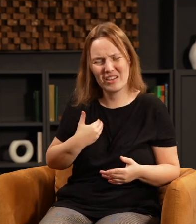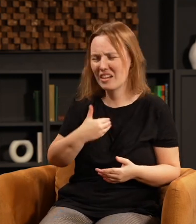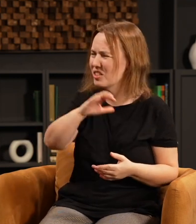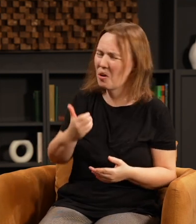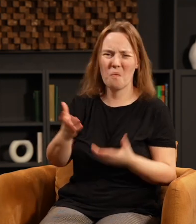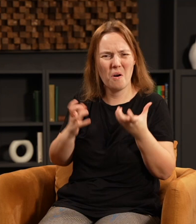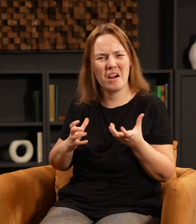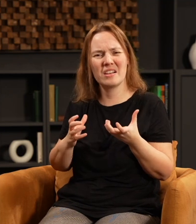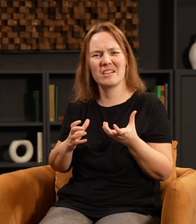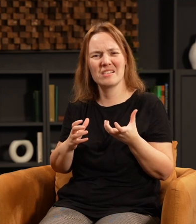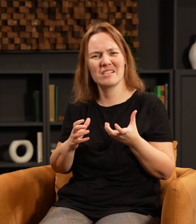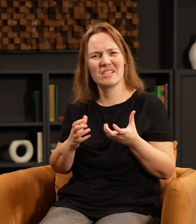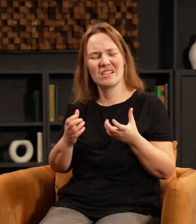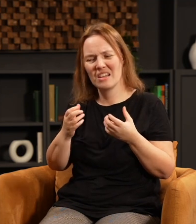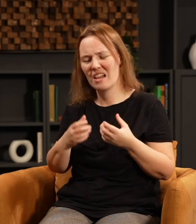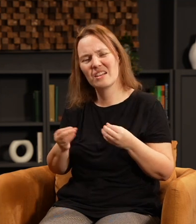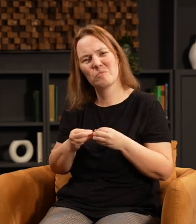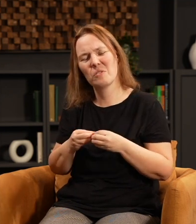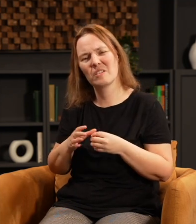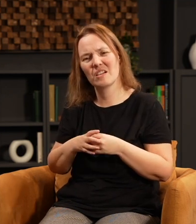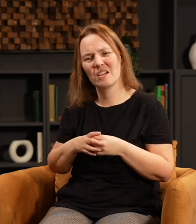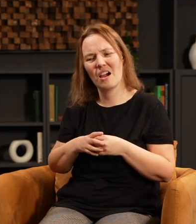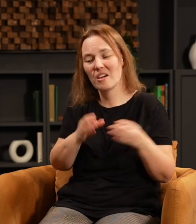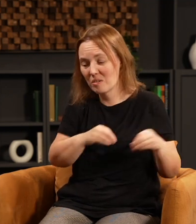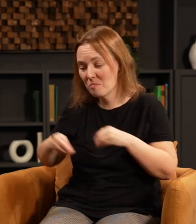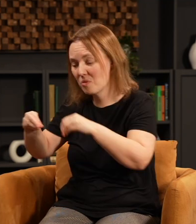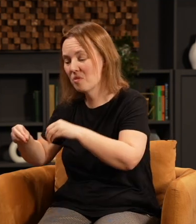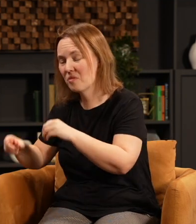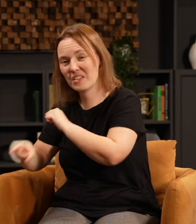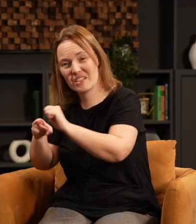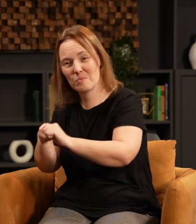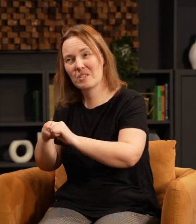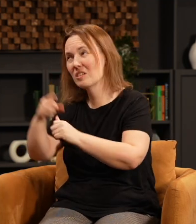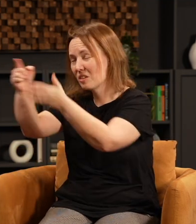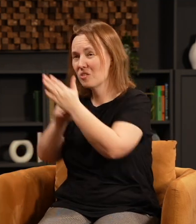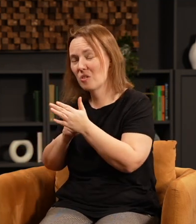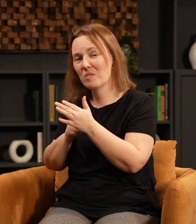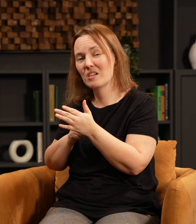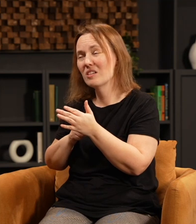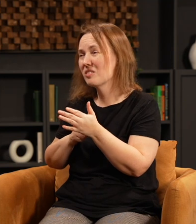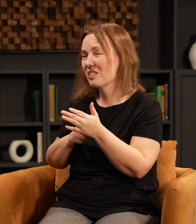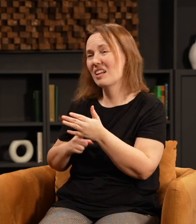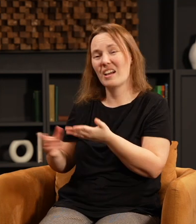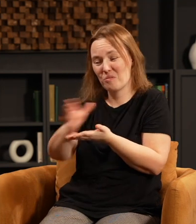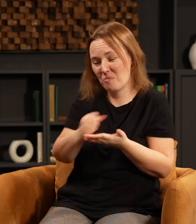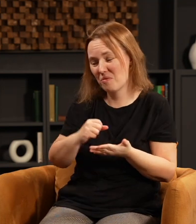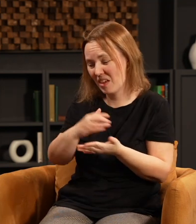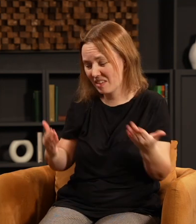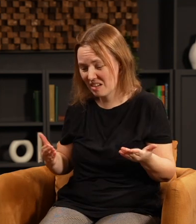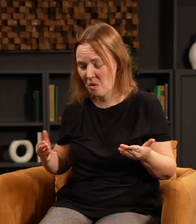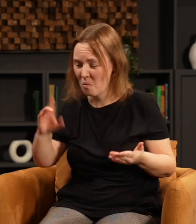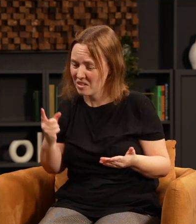begin to move into the disciplines that you show me in order to give me the tools to crucify that thing once and for all. It may take a